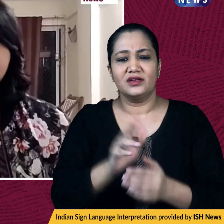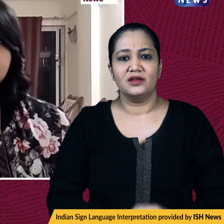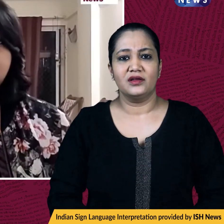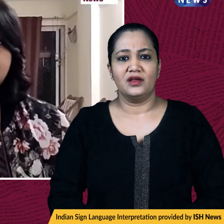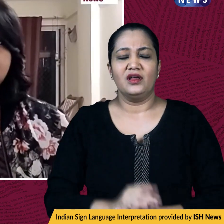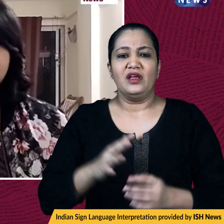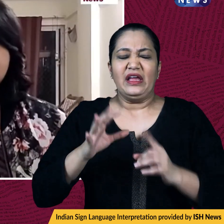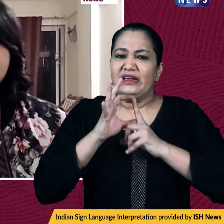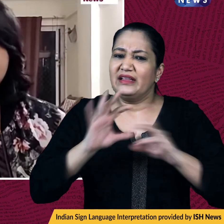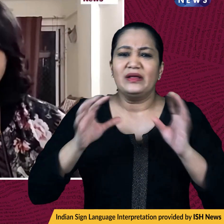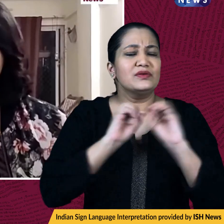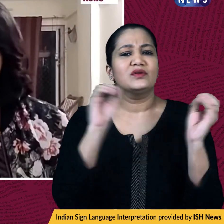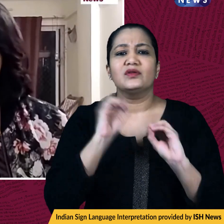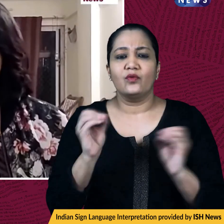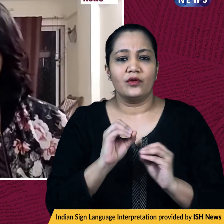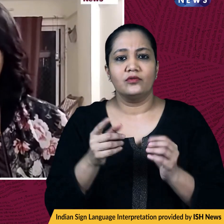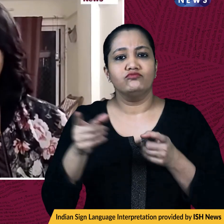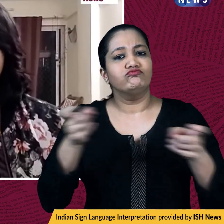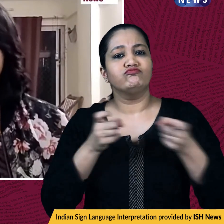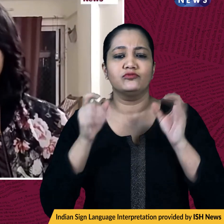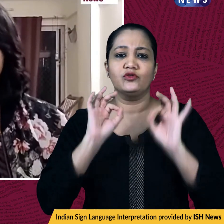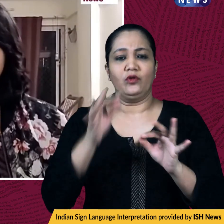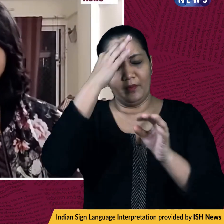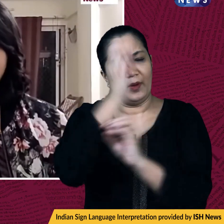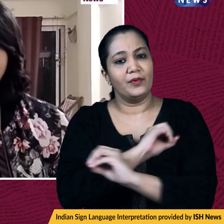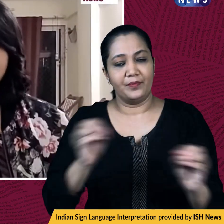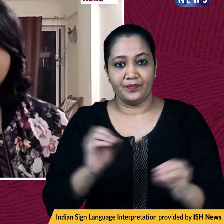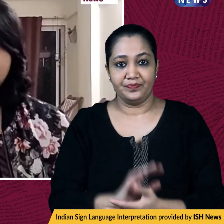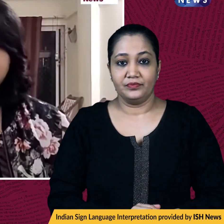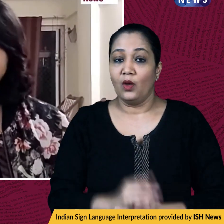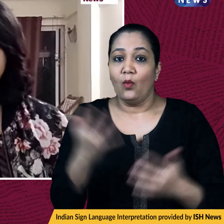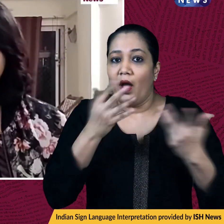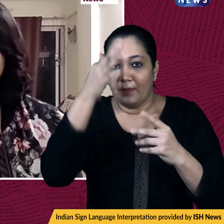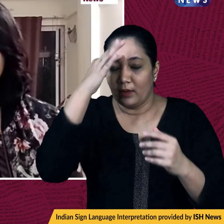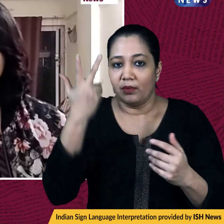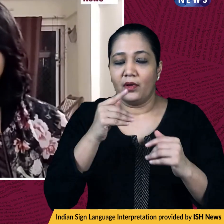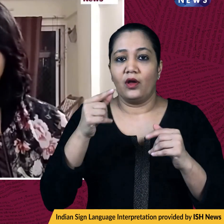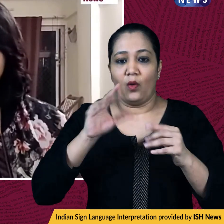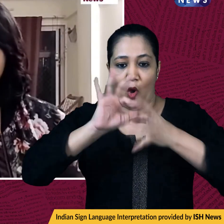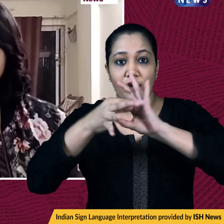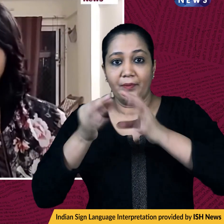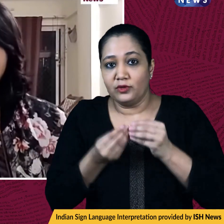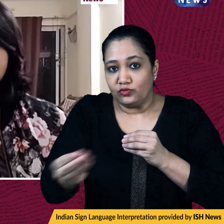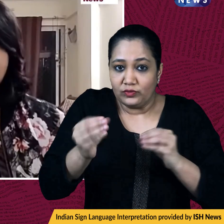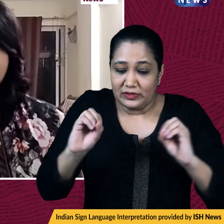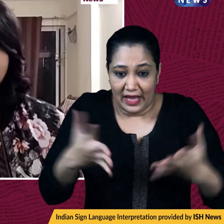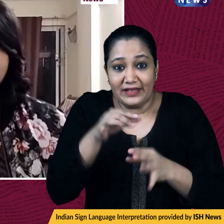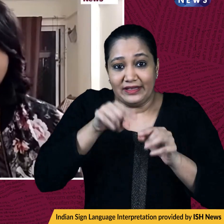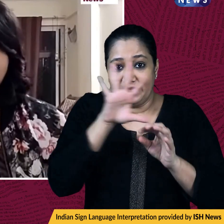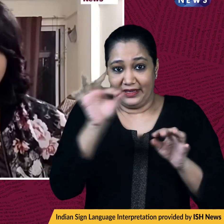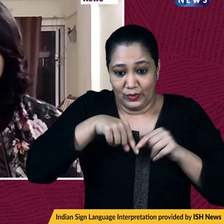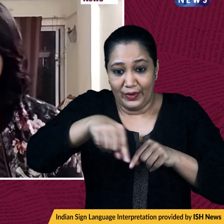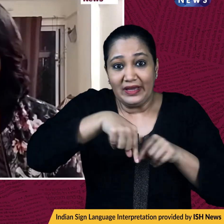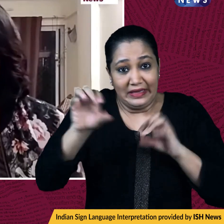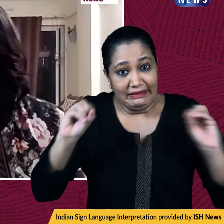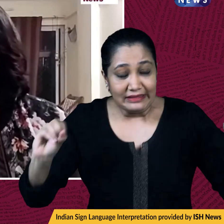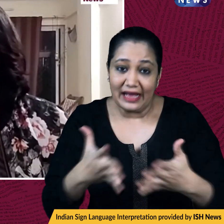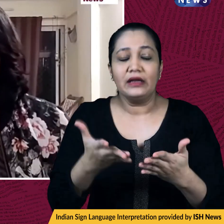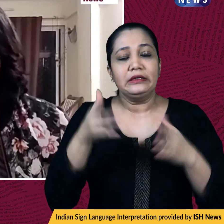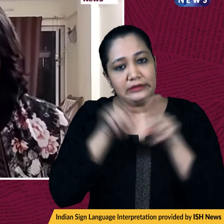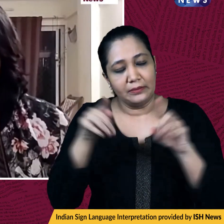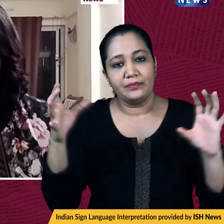quote, "Russia can choose to negotiate with a view to de-escalation, or it can face harsh